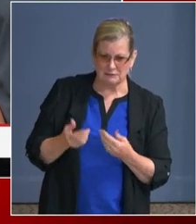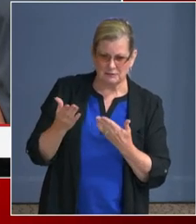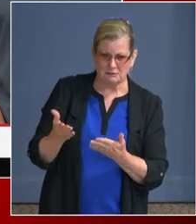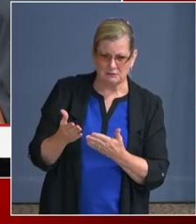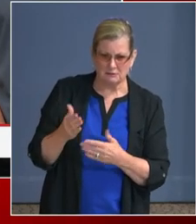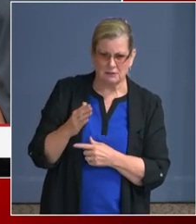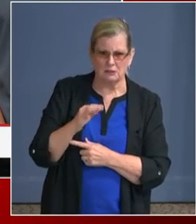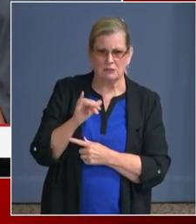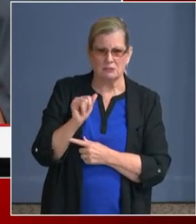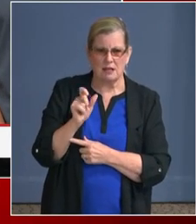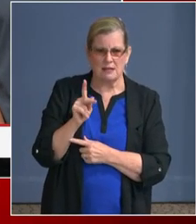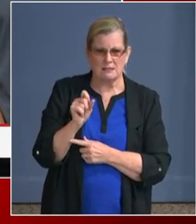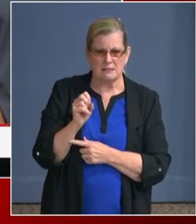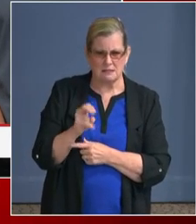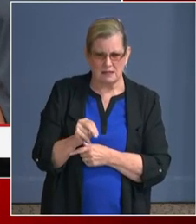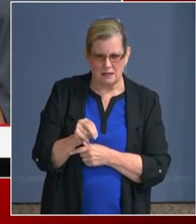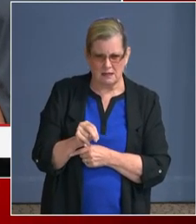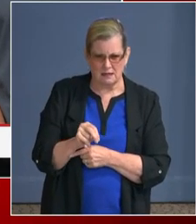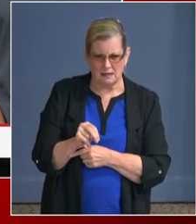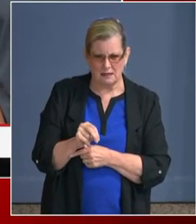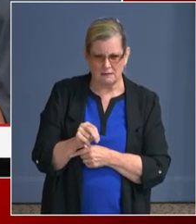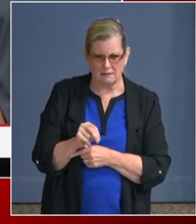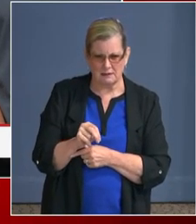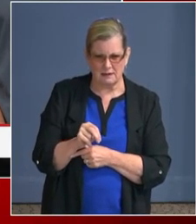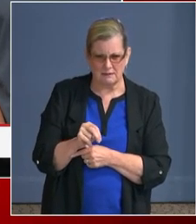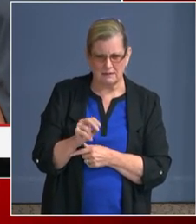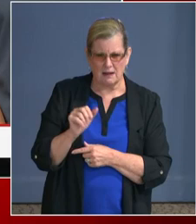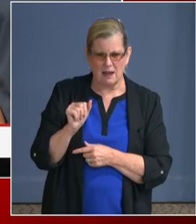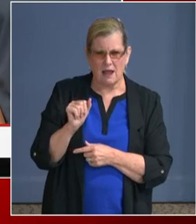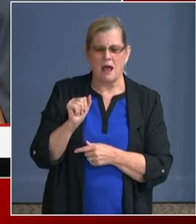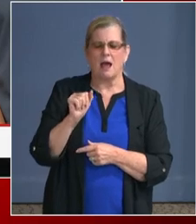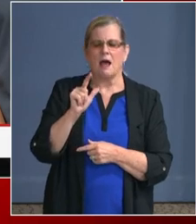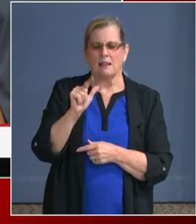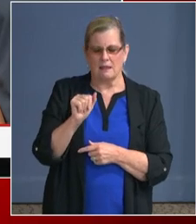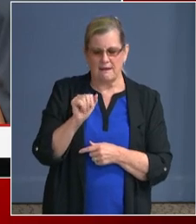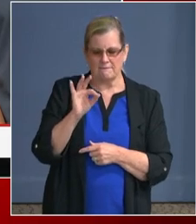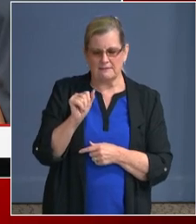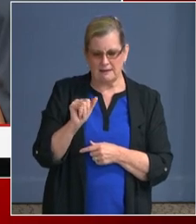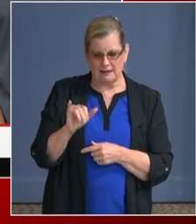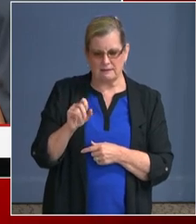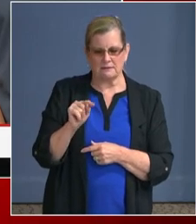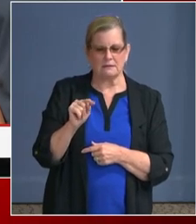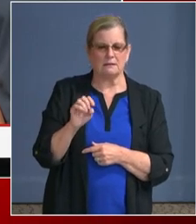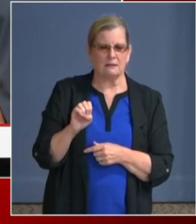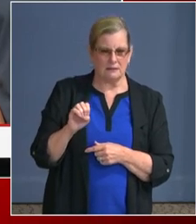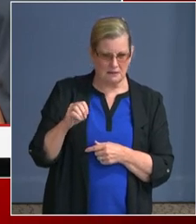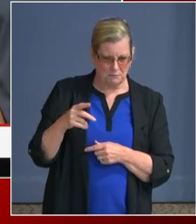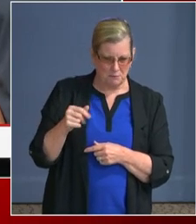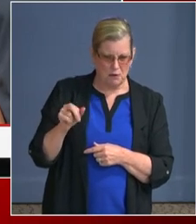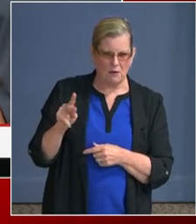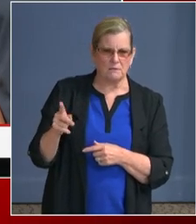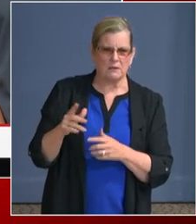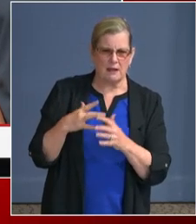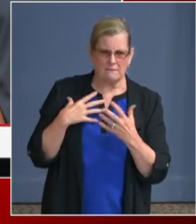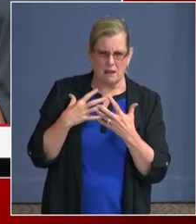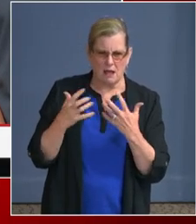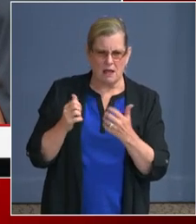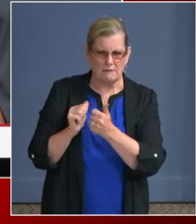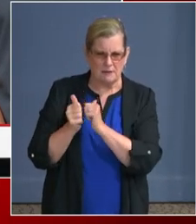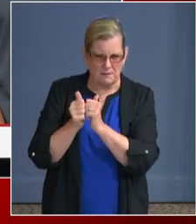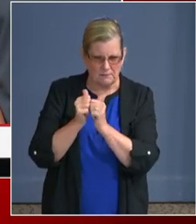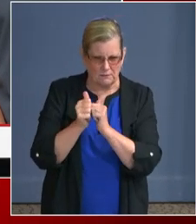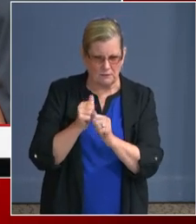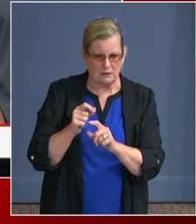Square. And there's a lot of competing views about